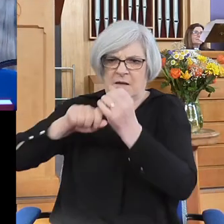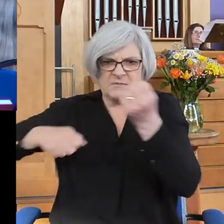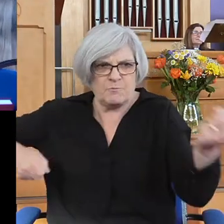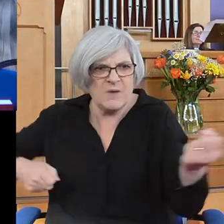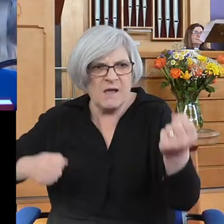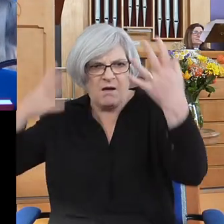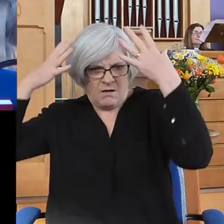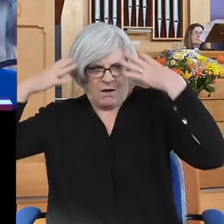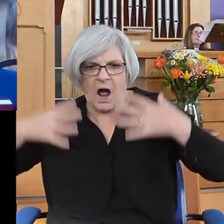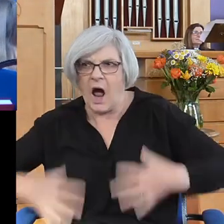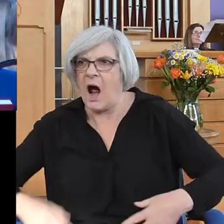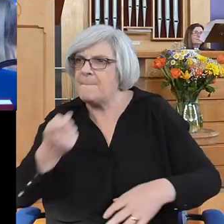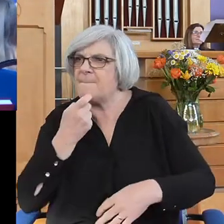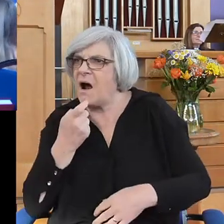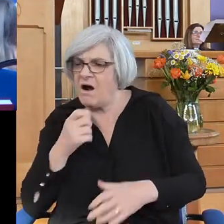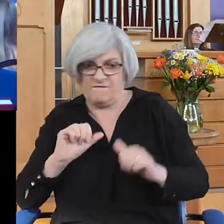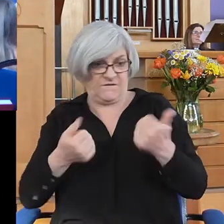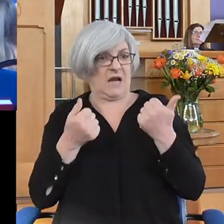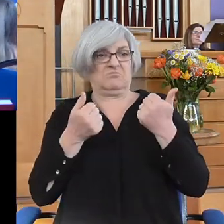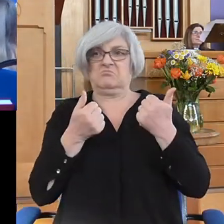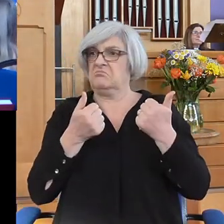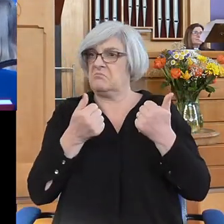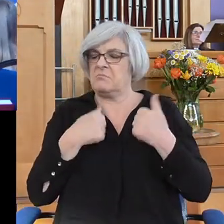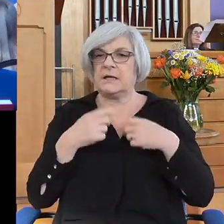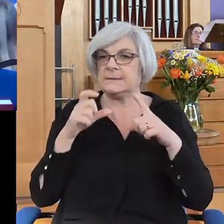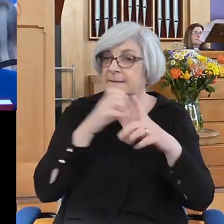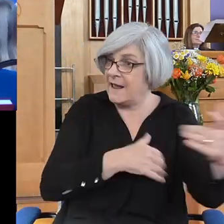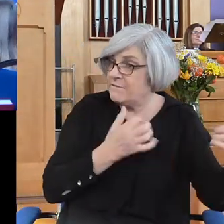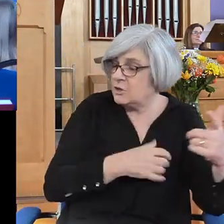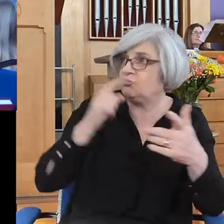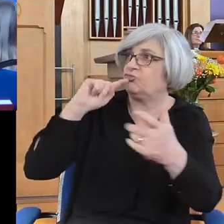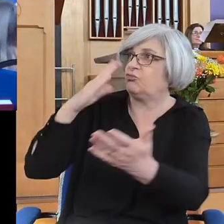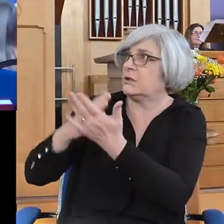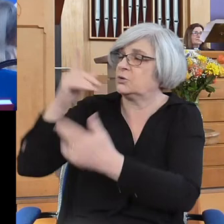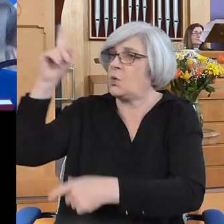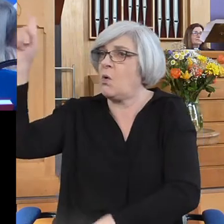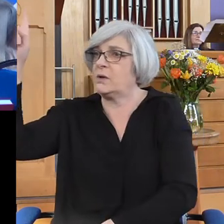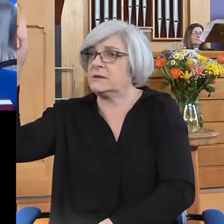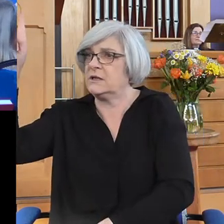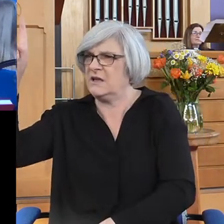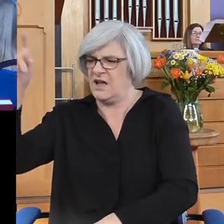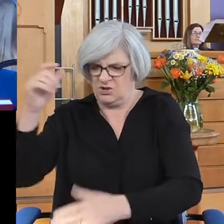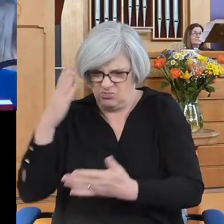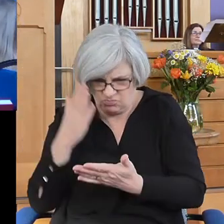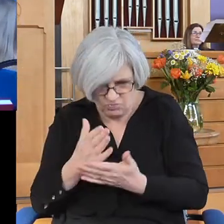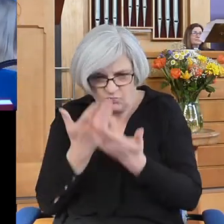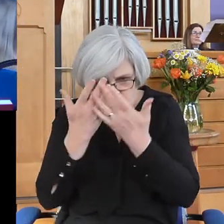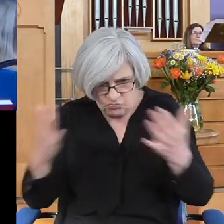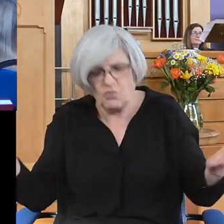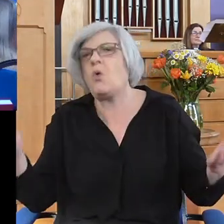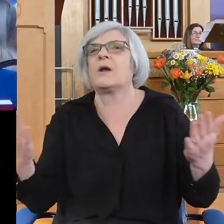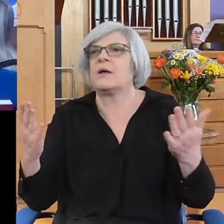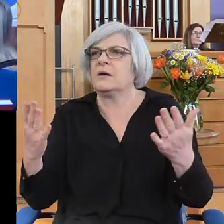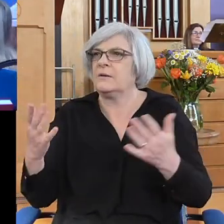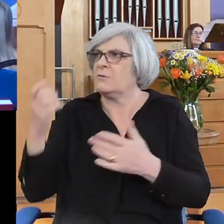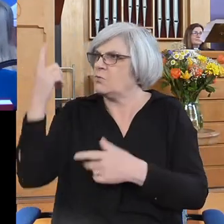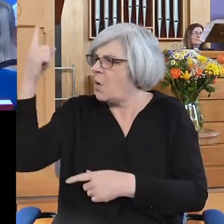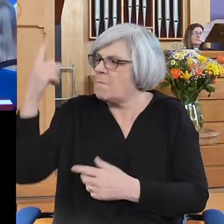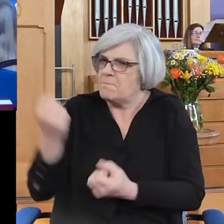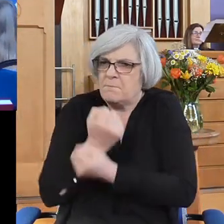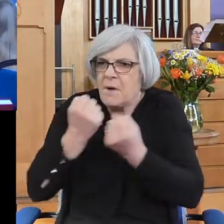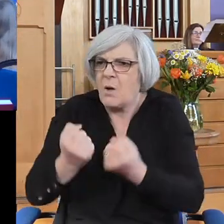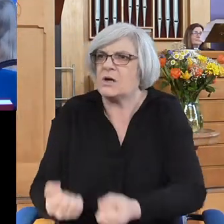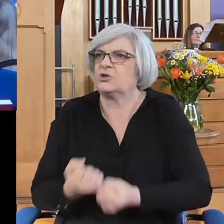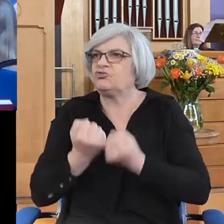armor. David put his trust in God, and it proved God's power and strength over all the enemies. The tiny